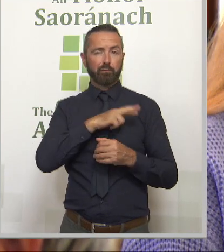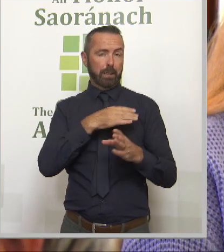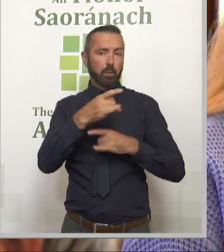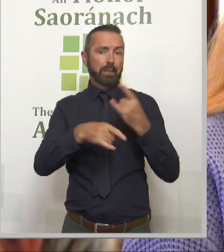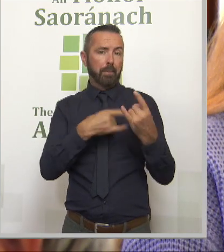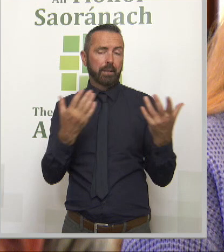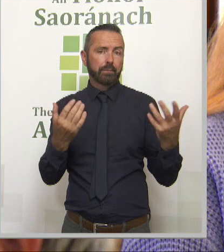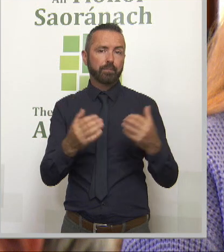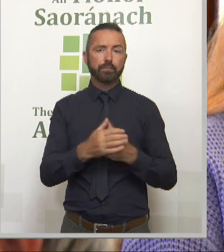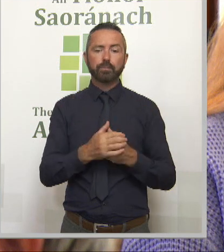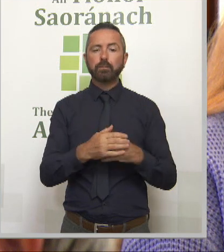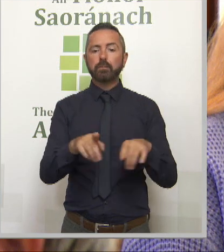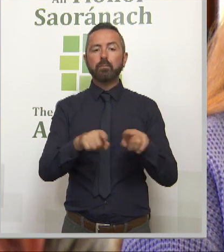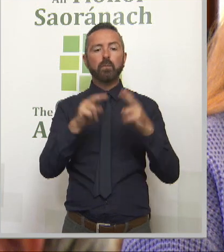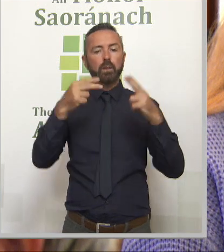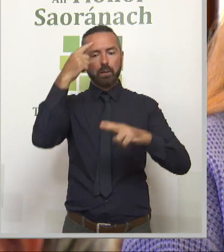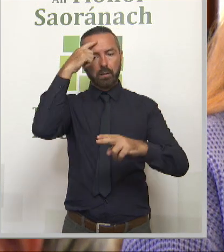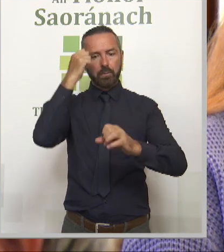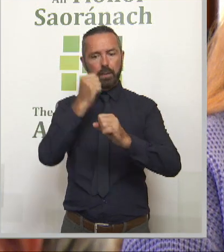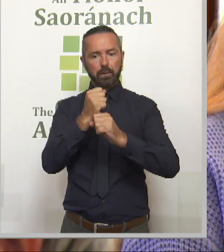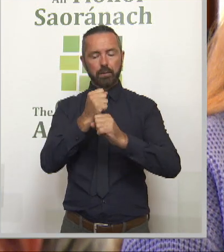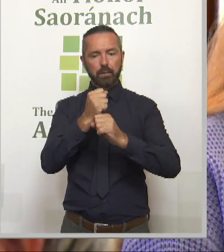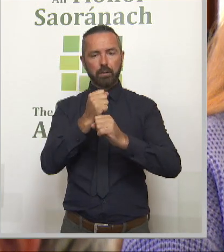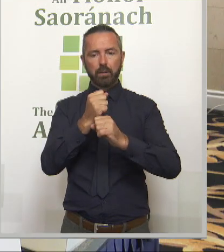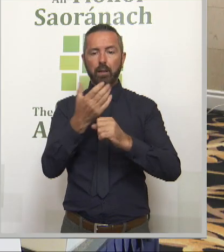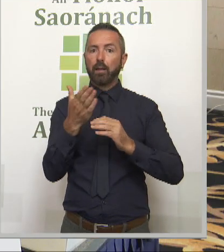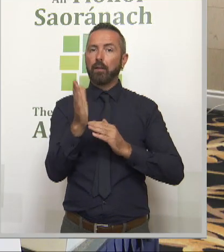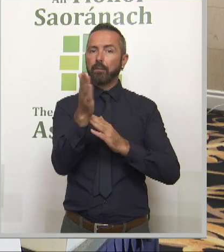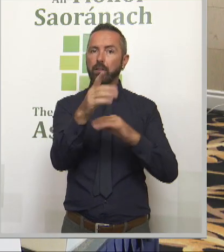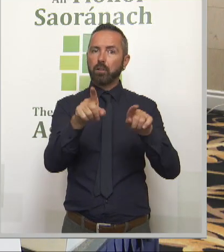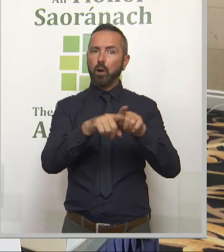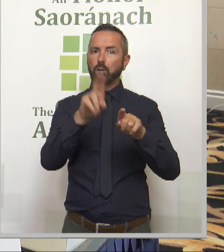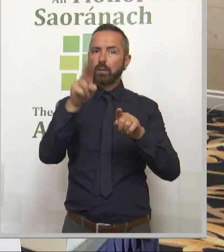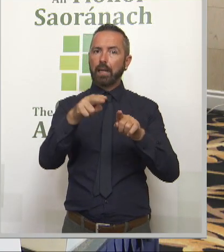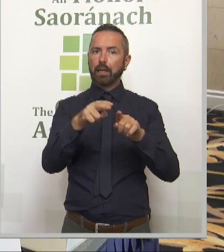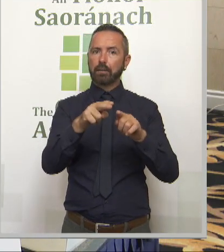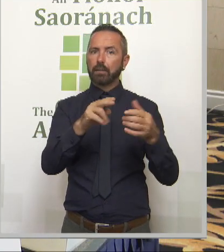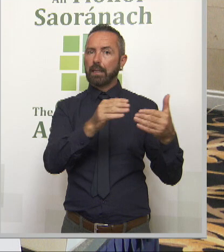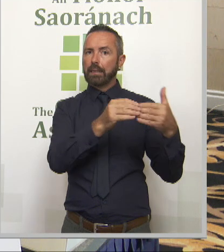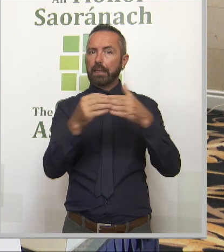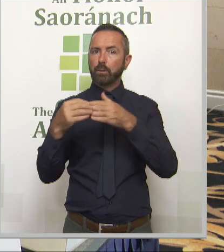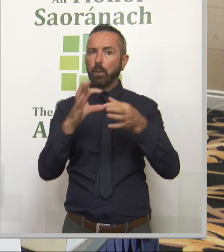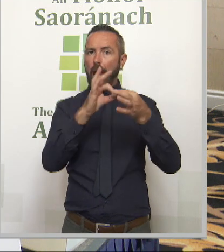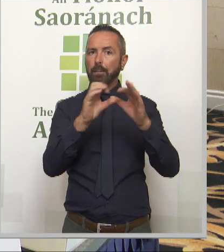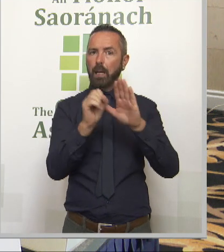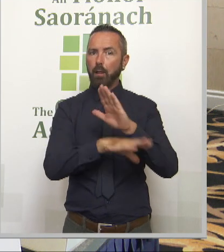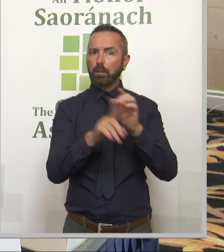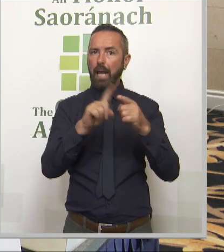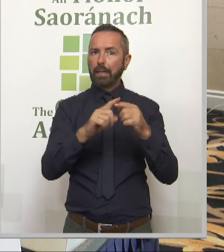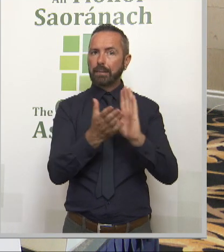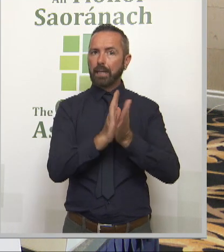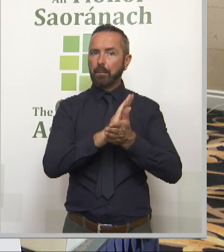on. It's also worth bearing in mind that fisheries also can cause habitat loss and damage, both